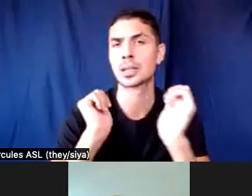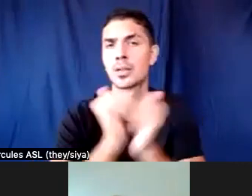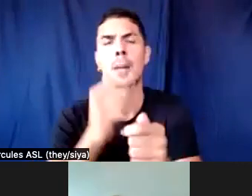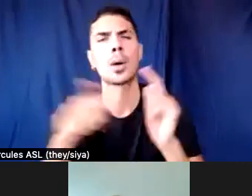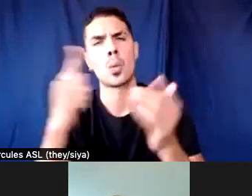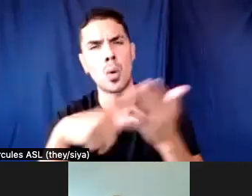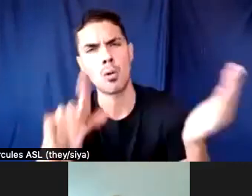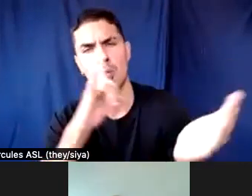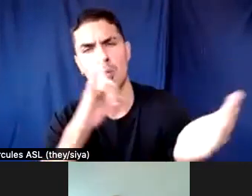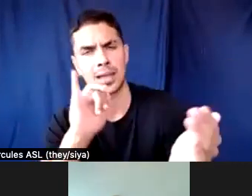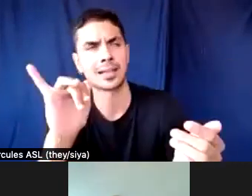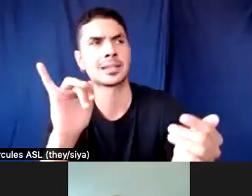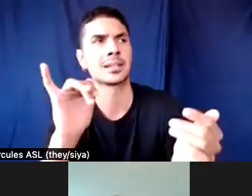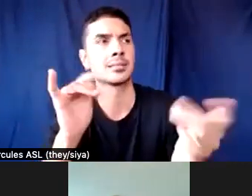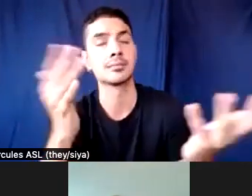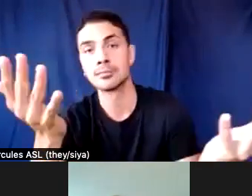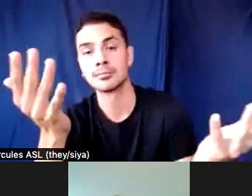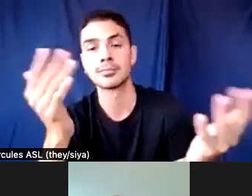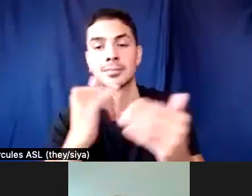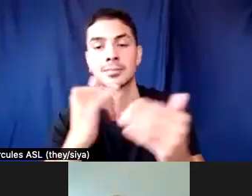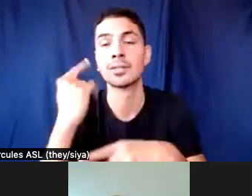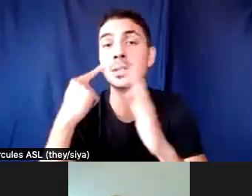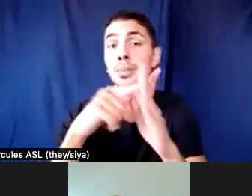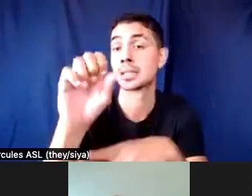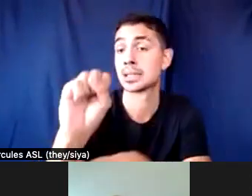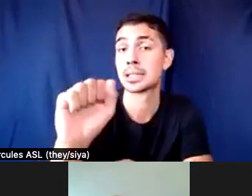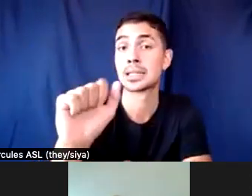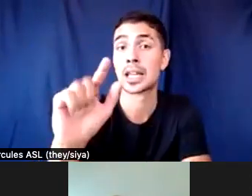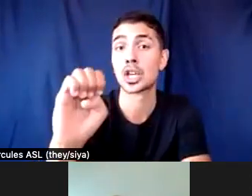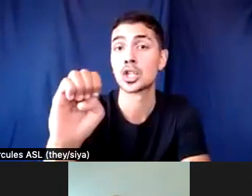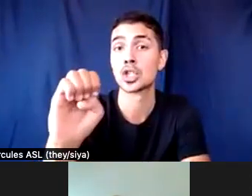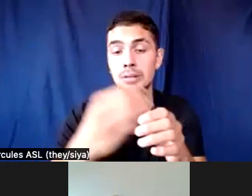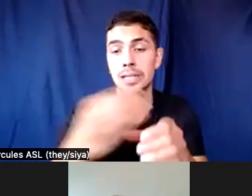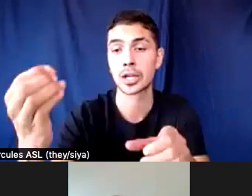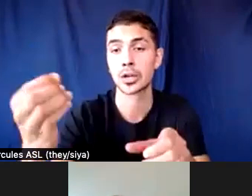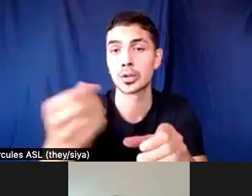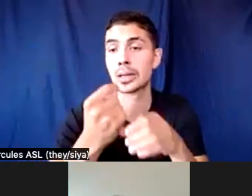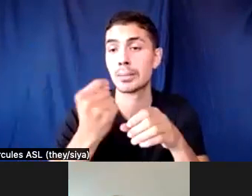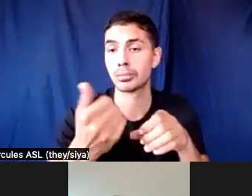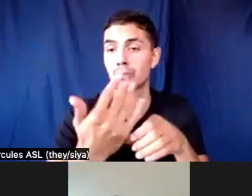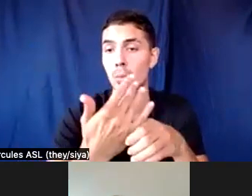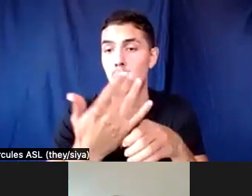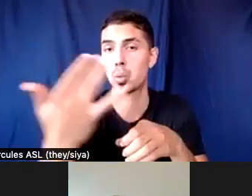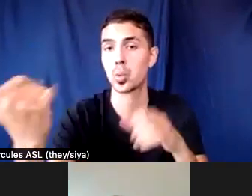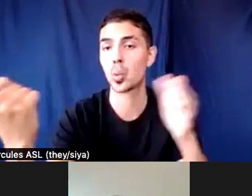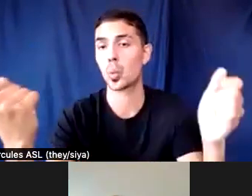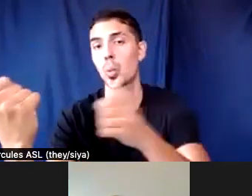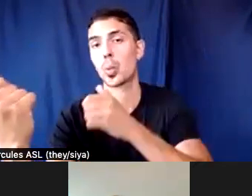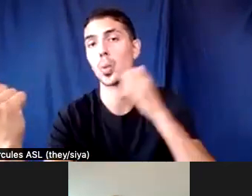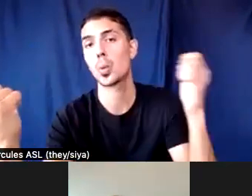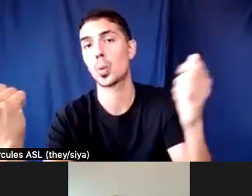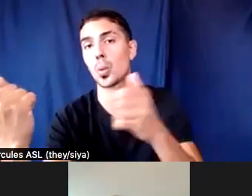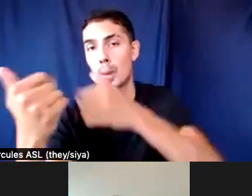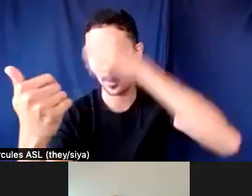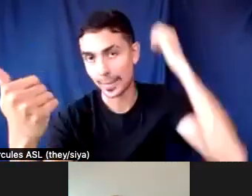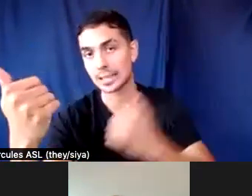like to, if you can't burn sage at the organization, what does it look like to change our own